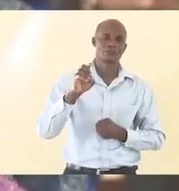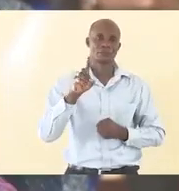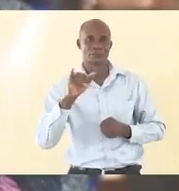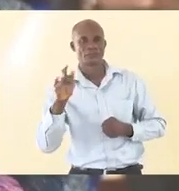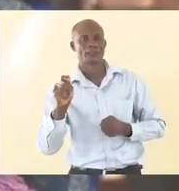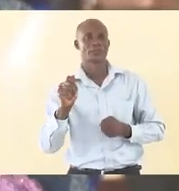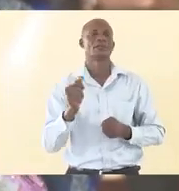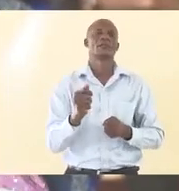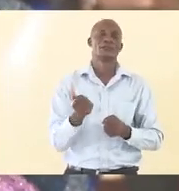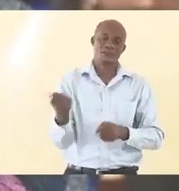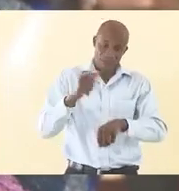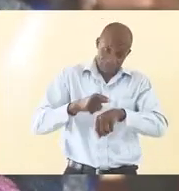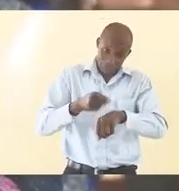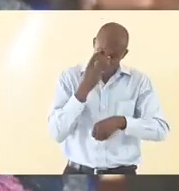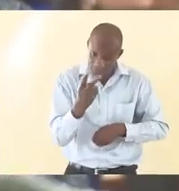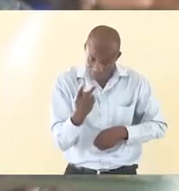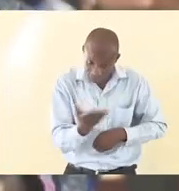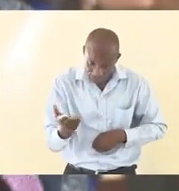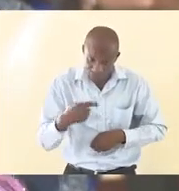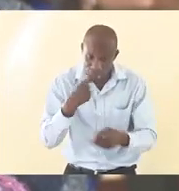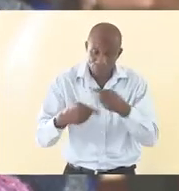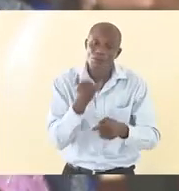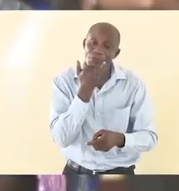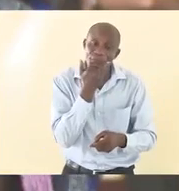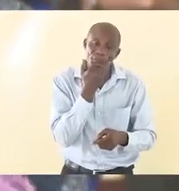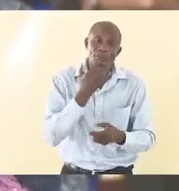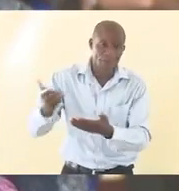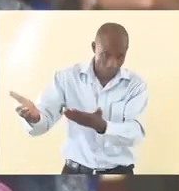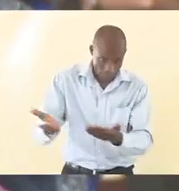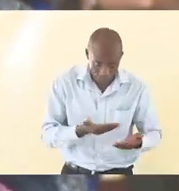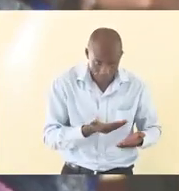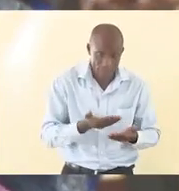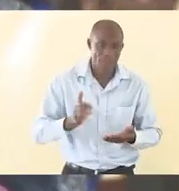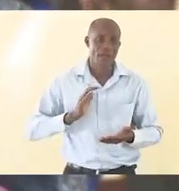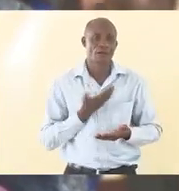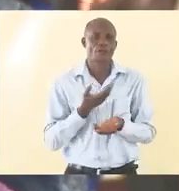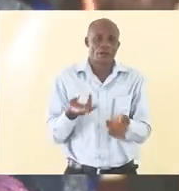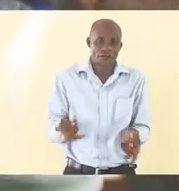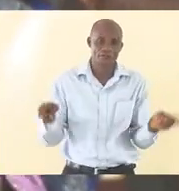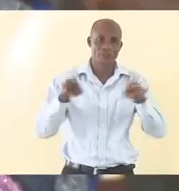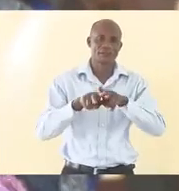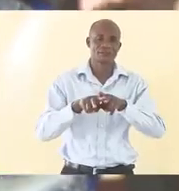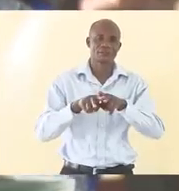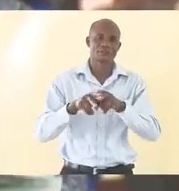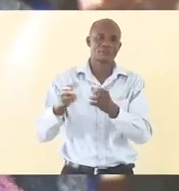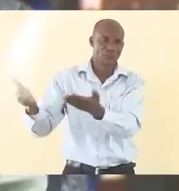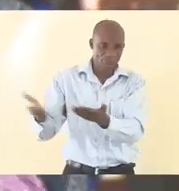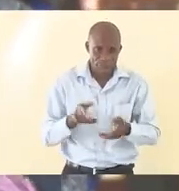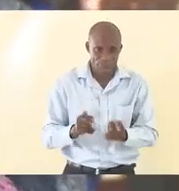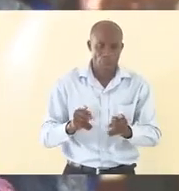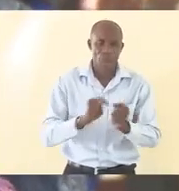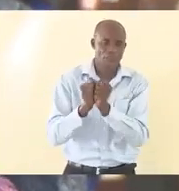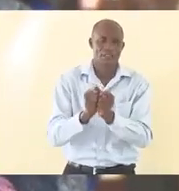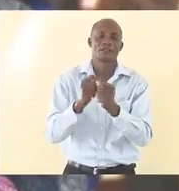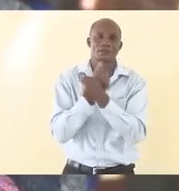Anytime I see things going on wrong, I bring in one of our values, bringing people